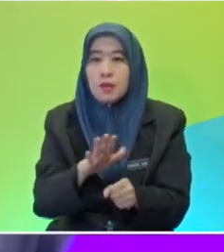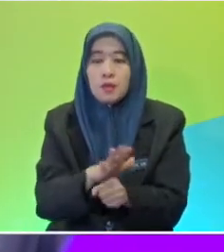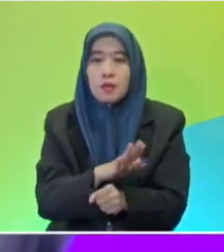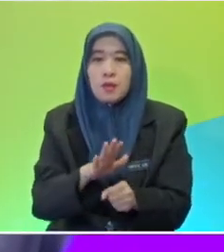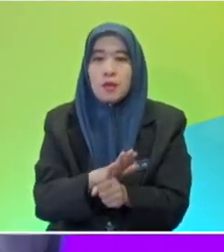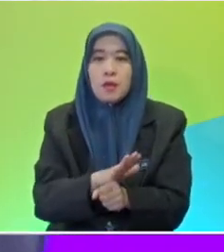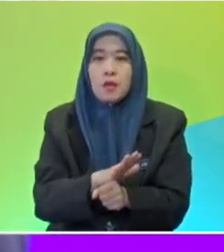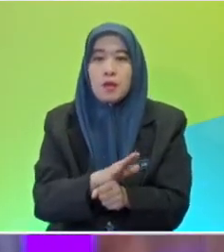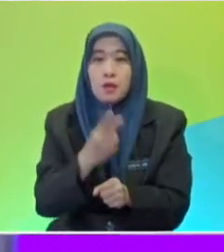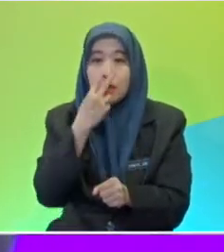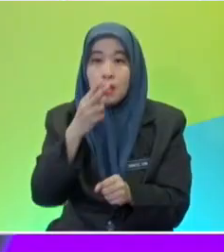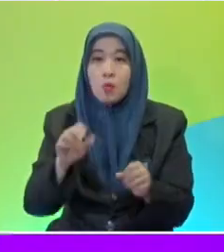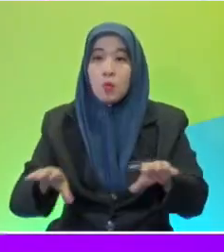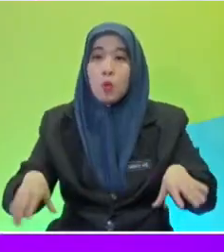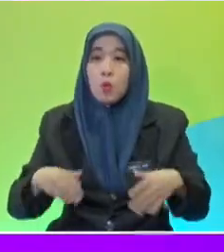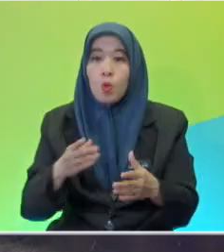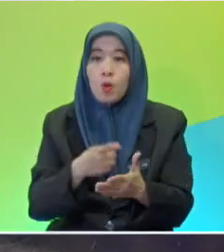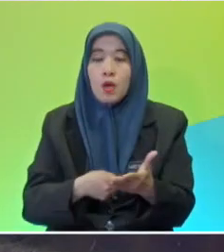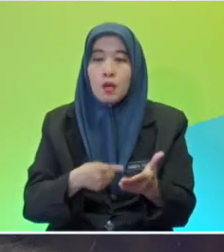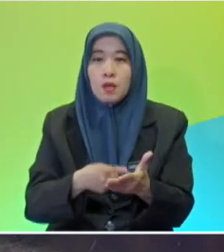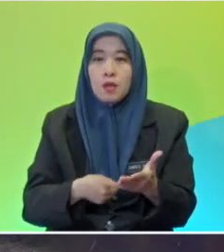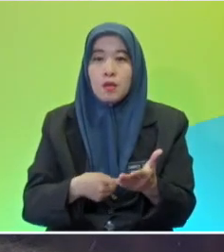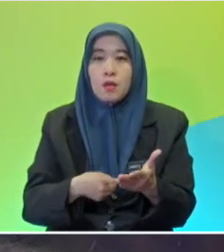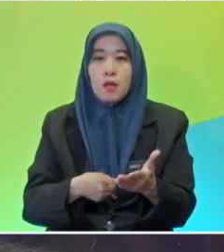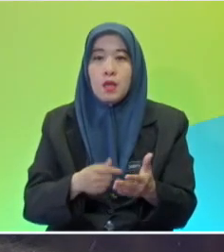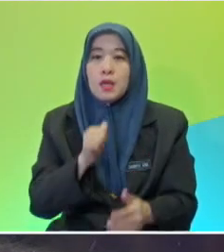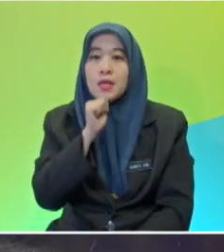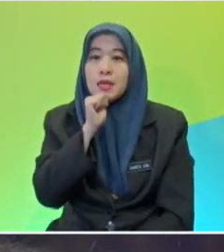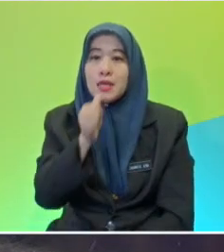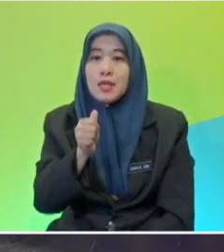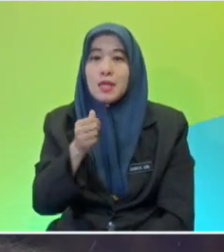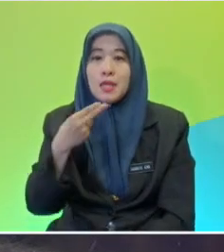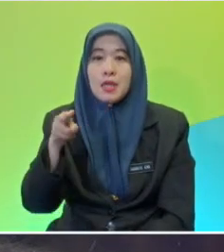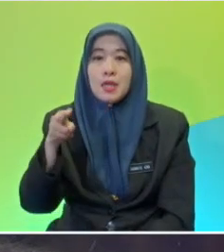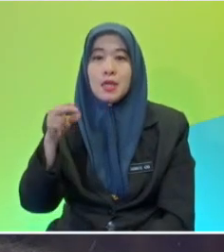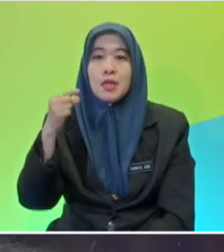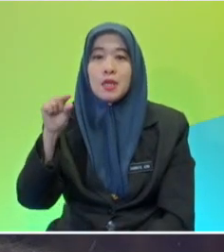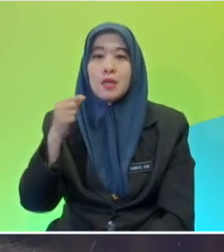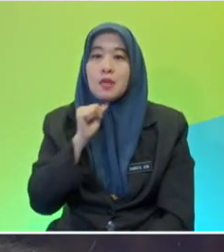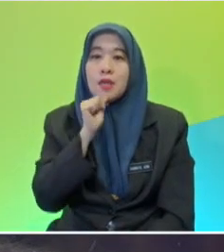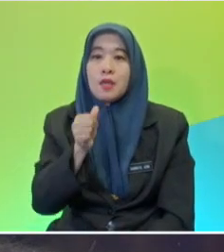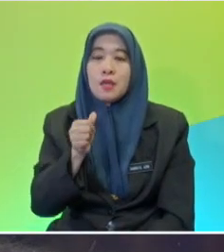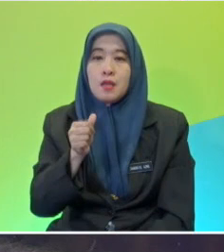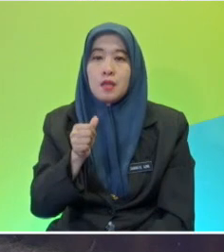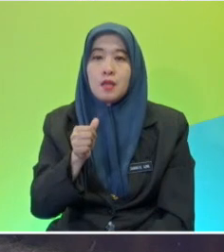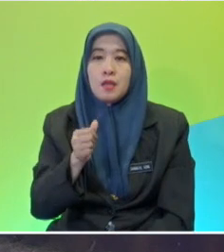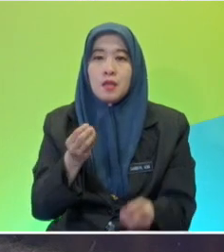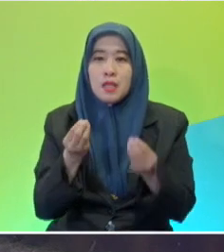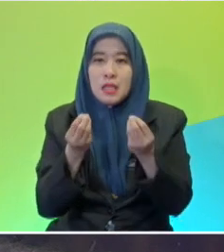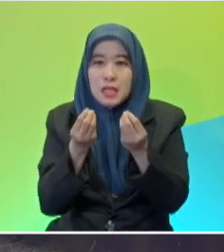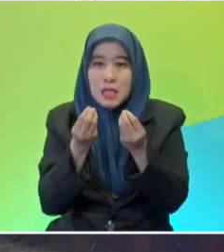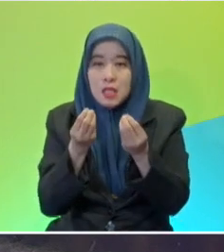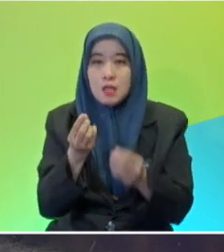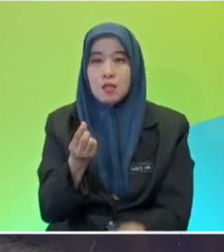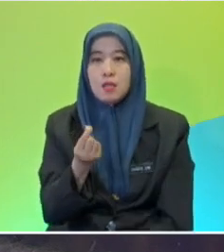take the seeds. Okay. This is green pea. Yeah? Green pea. Yes. So green pea, you just put few seeds inside the soil. So